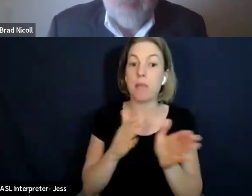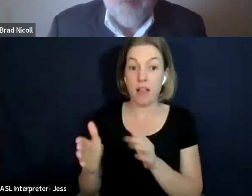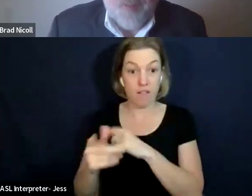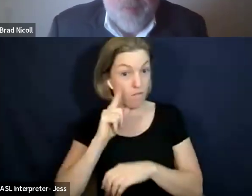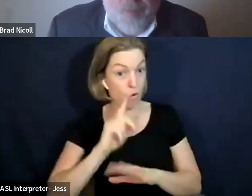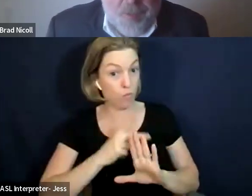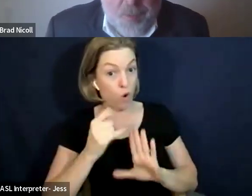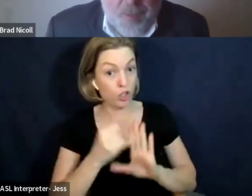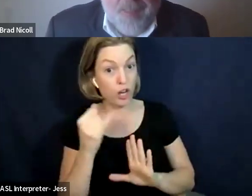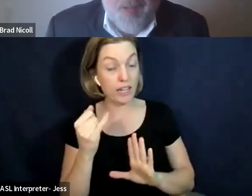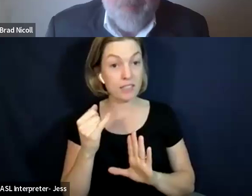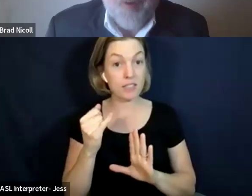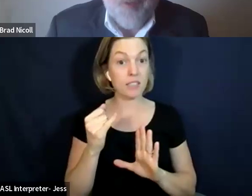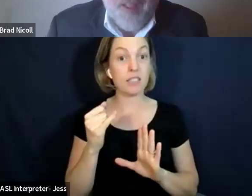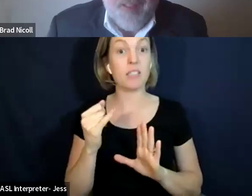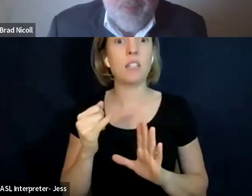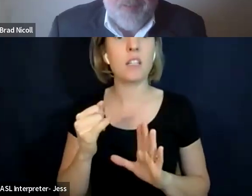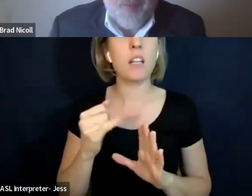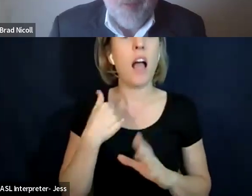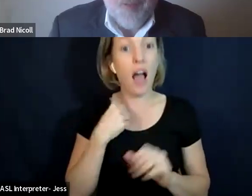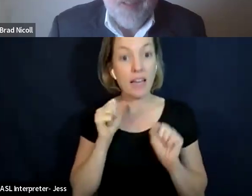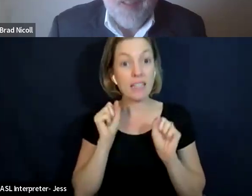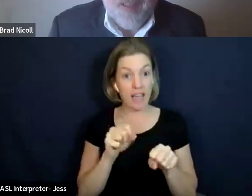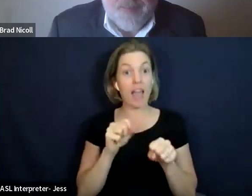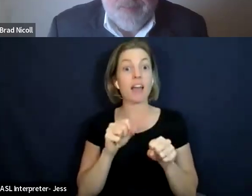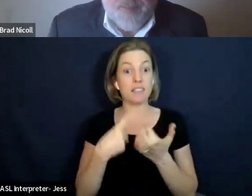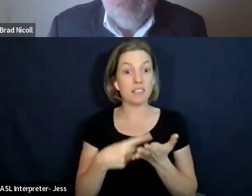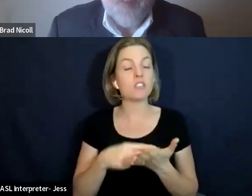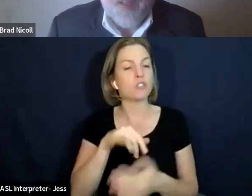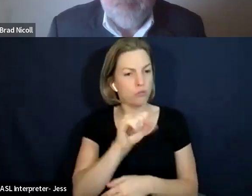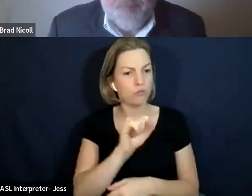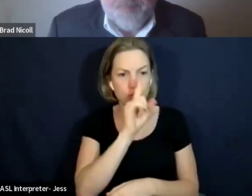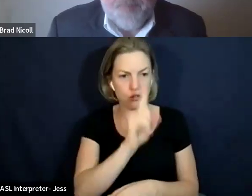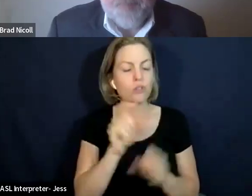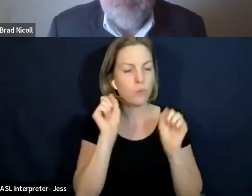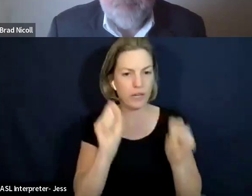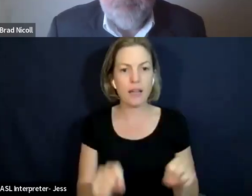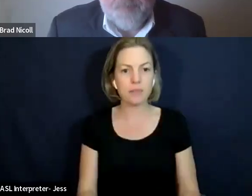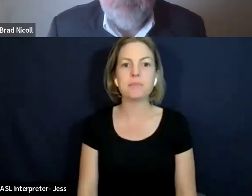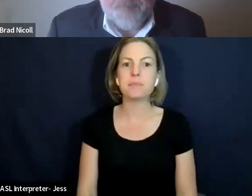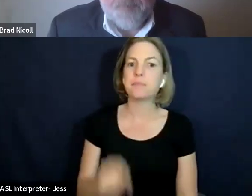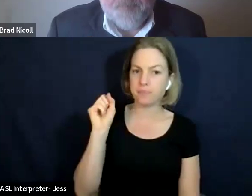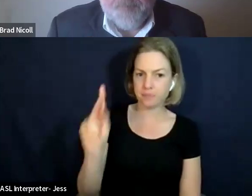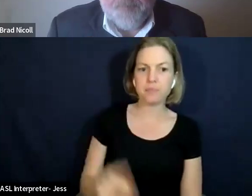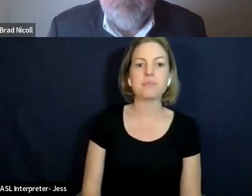goes, which was within my purview and I can speak to publicly, yes, we can do that. Okay.